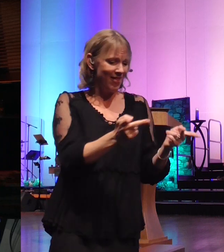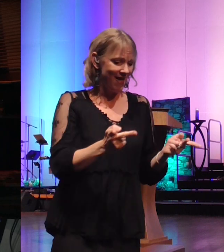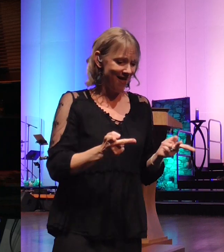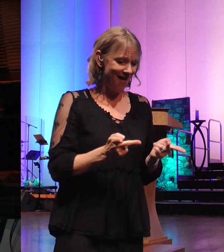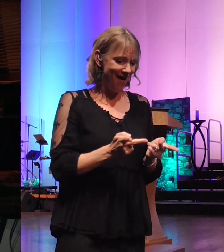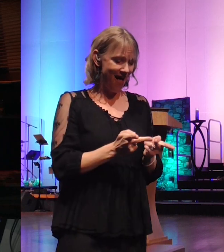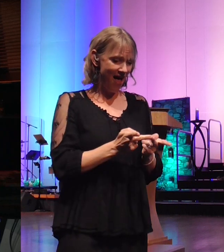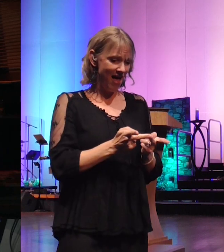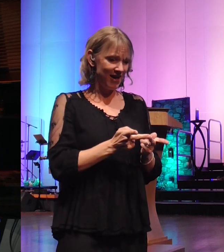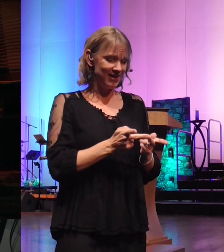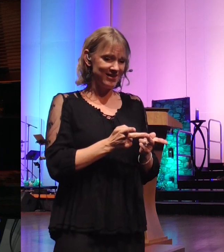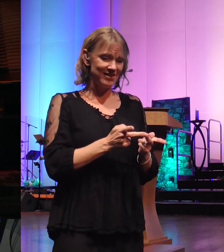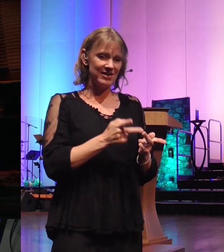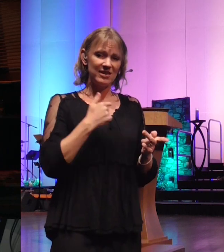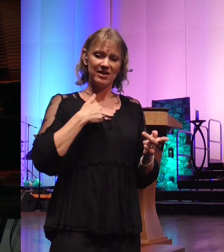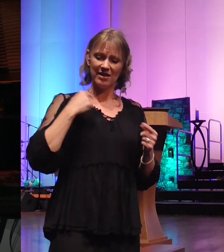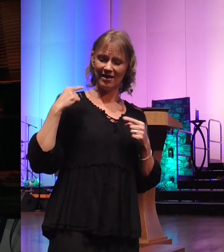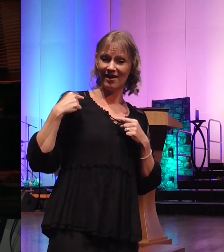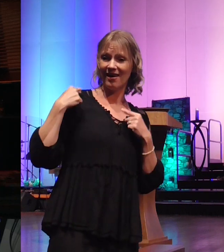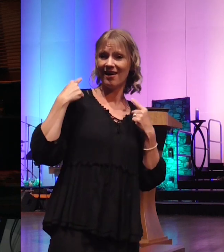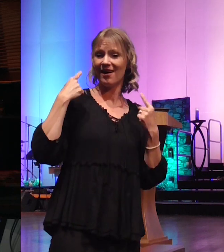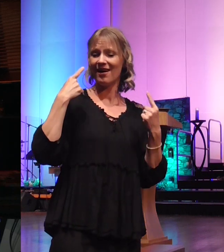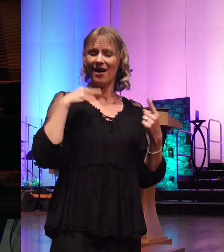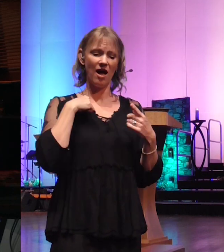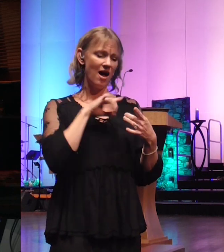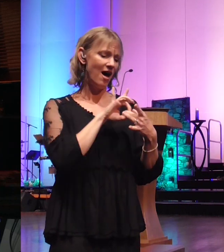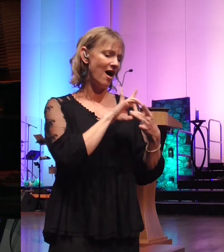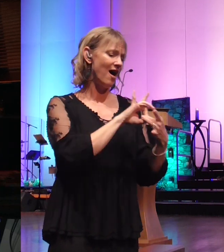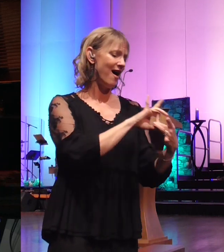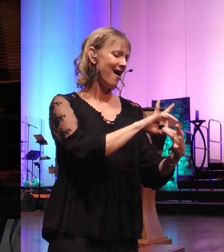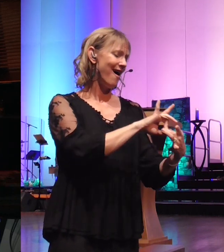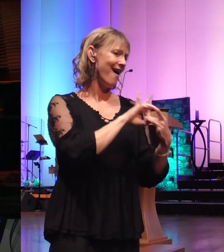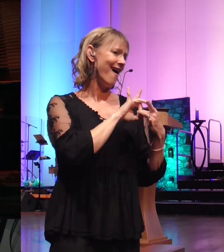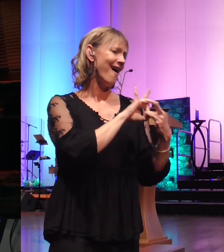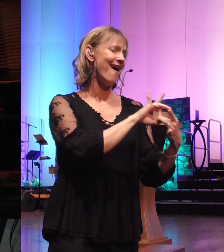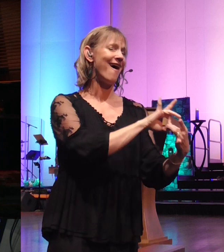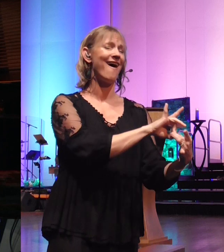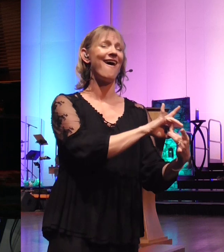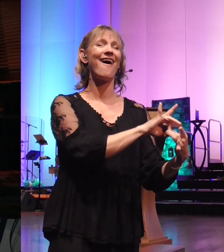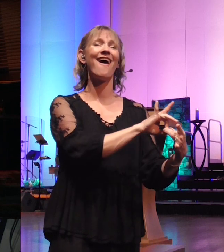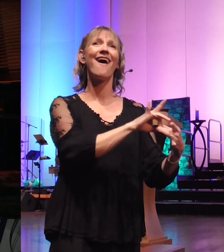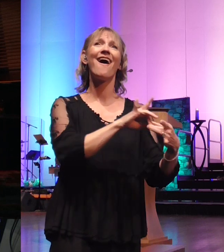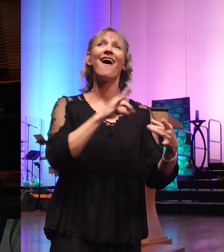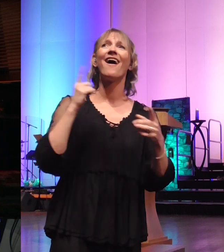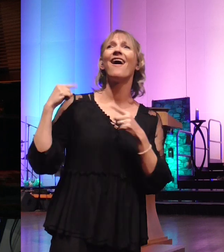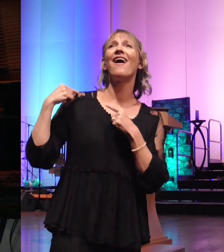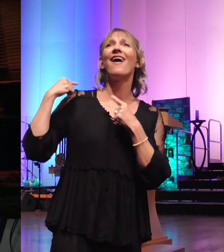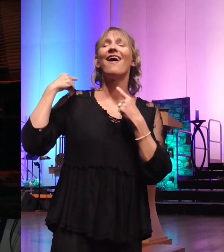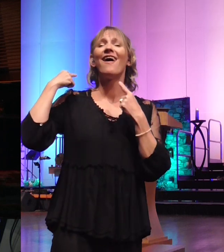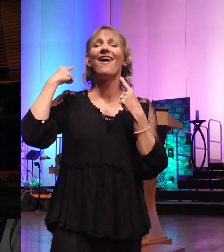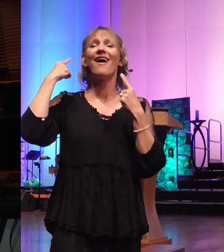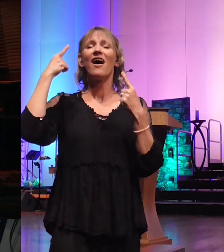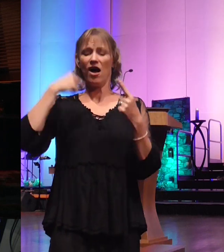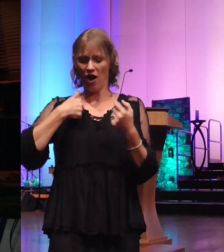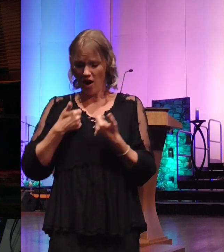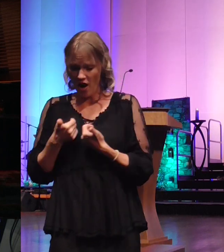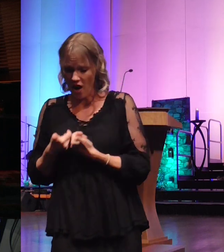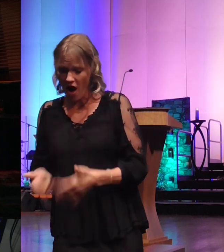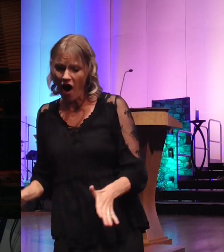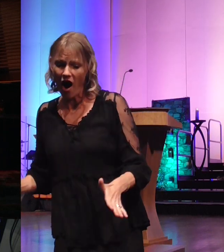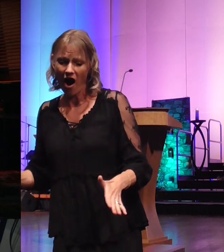where I've always belonged all the way. From lost